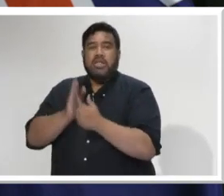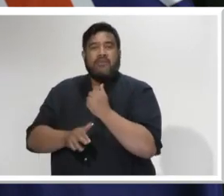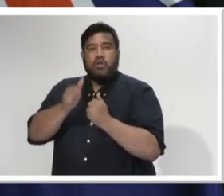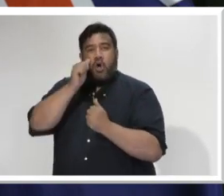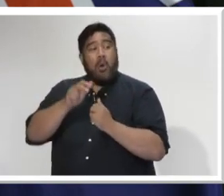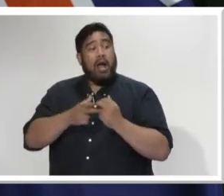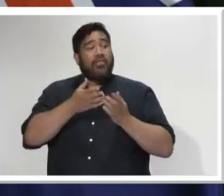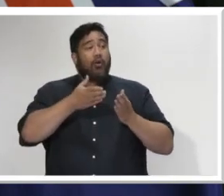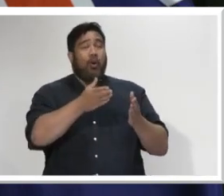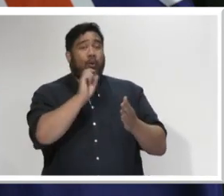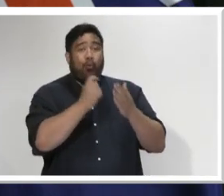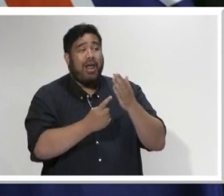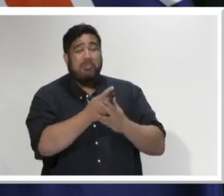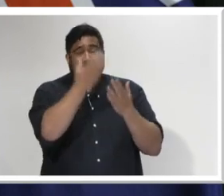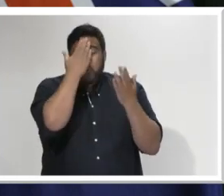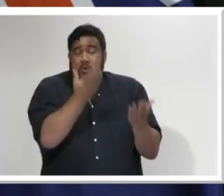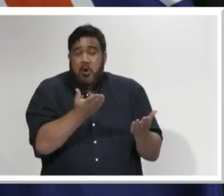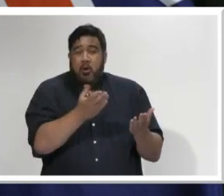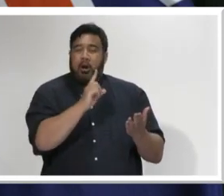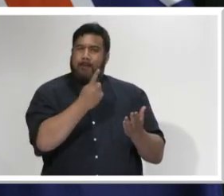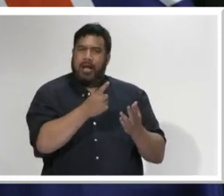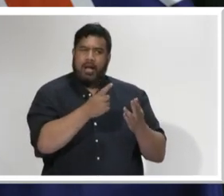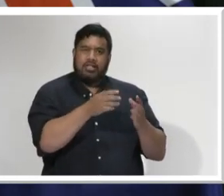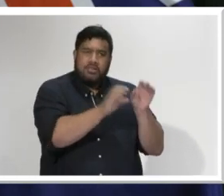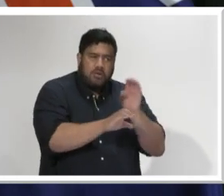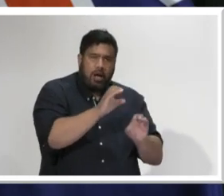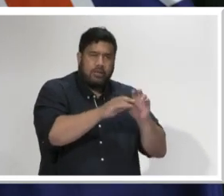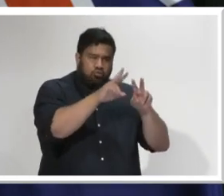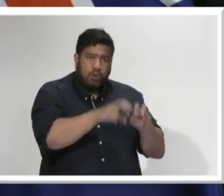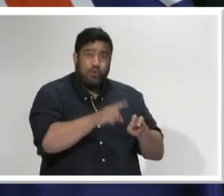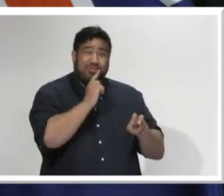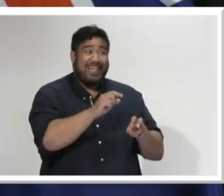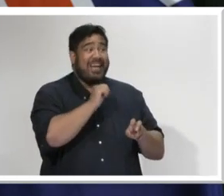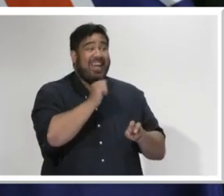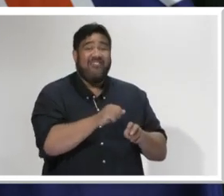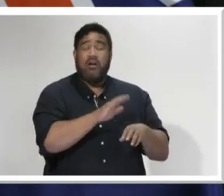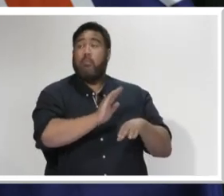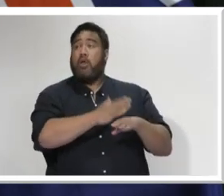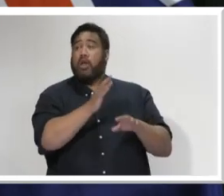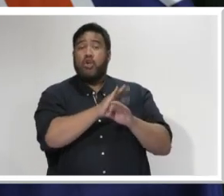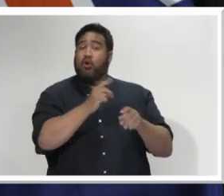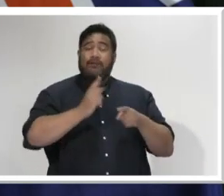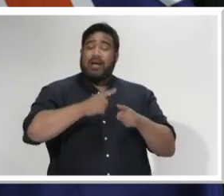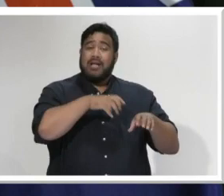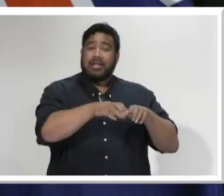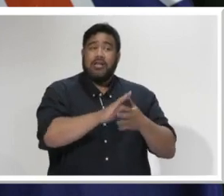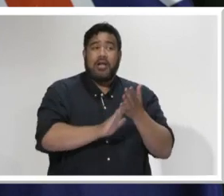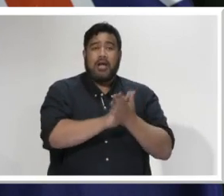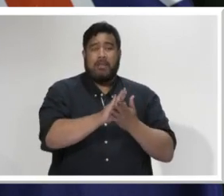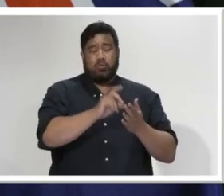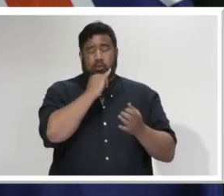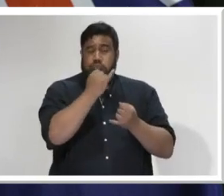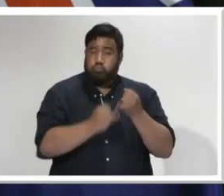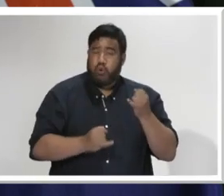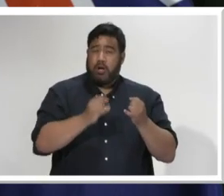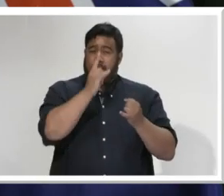the projections were for thousands of deaths if the virus got away on us, many more sick and in hospital, and the country and